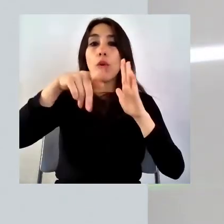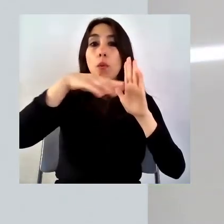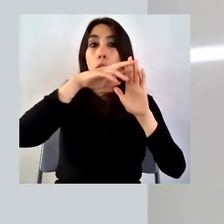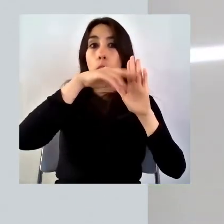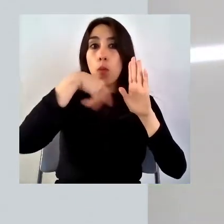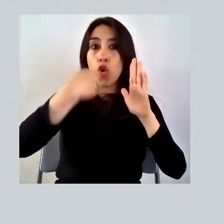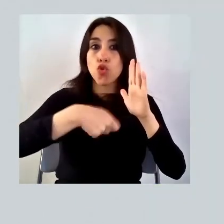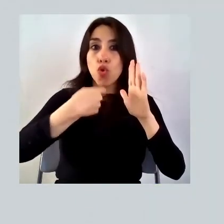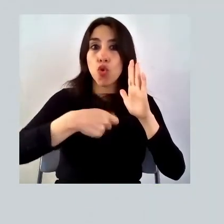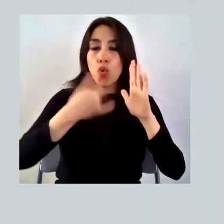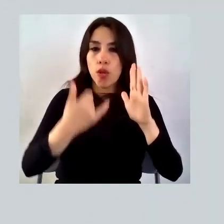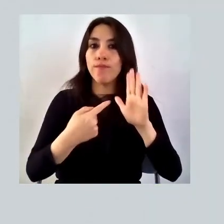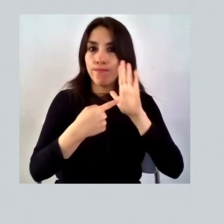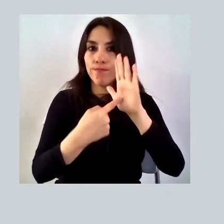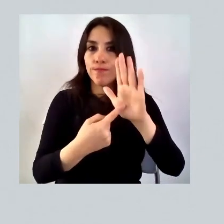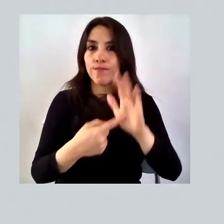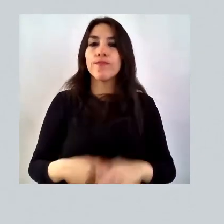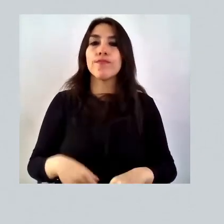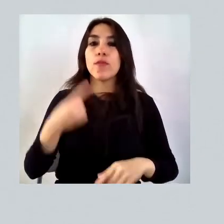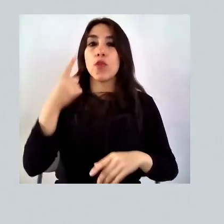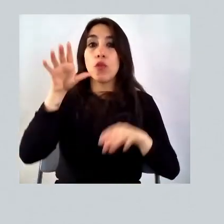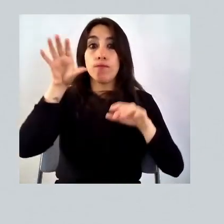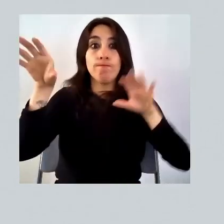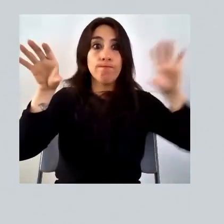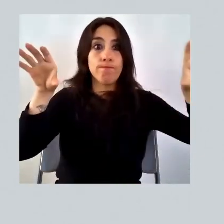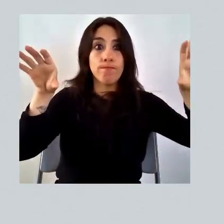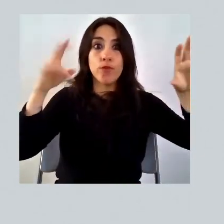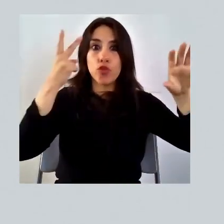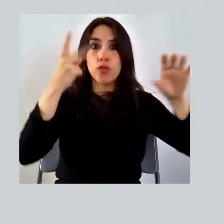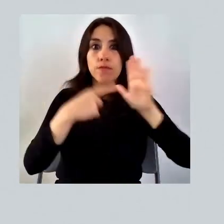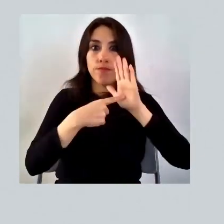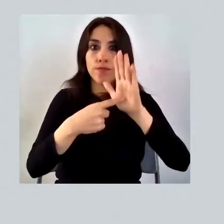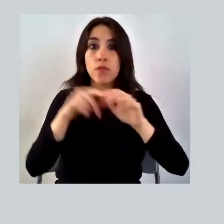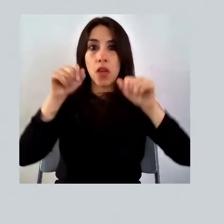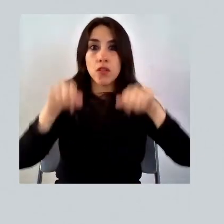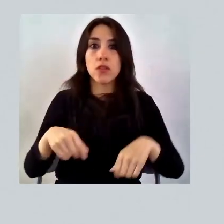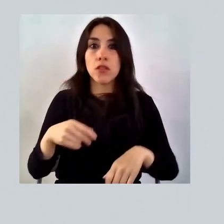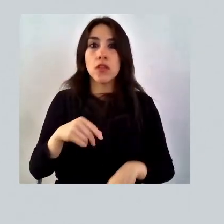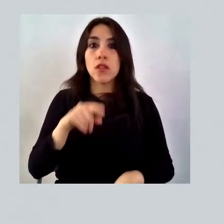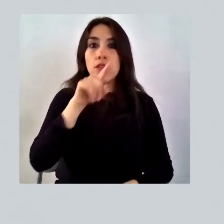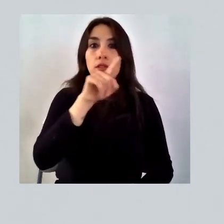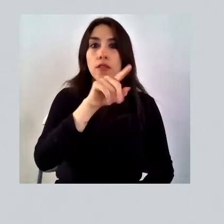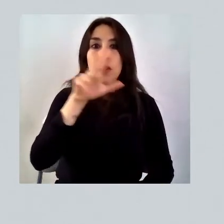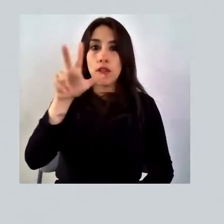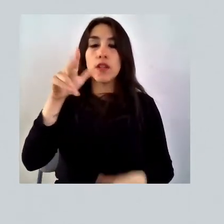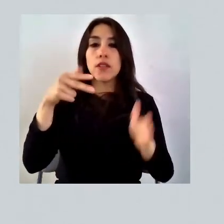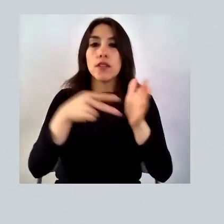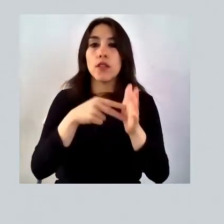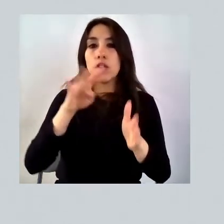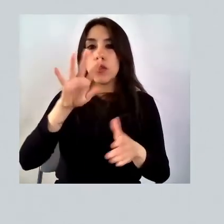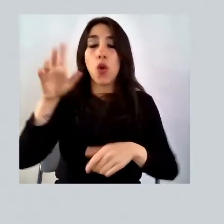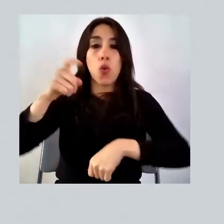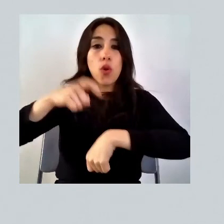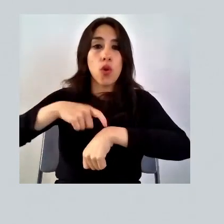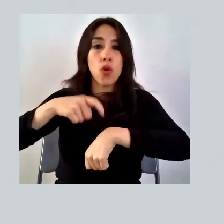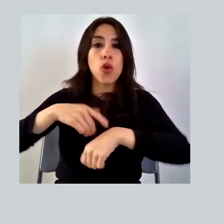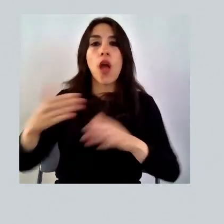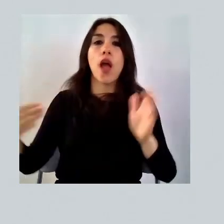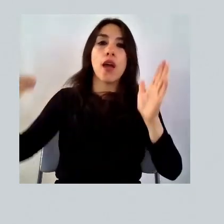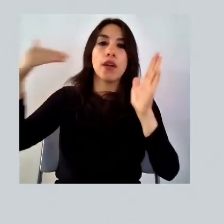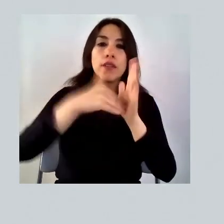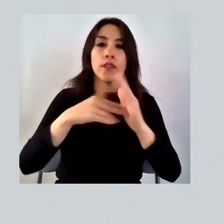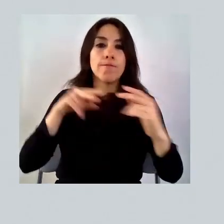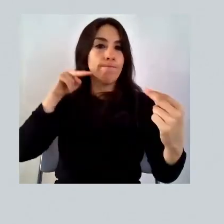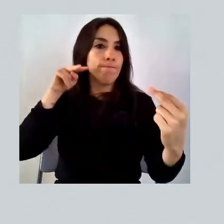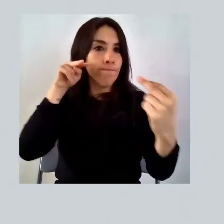on both channels, which you can schedule from our platform. At 13:45 local time, we will be back on both channels